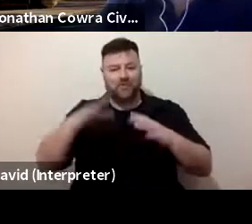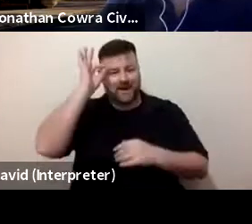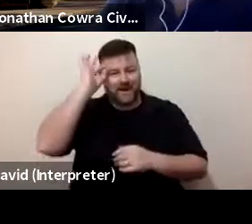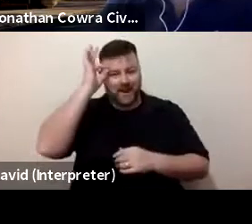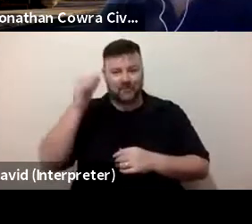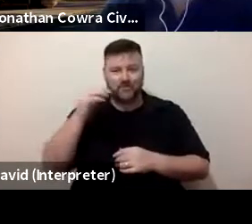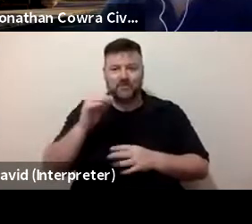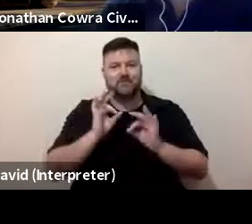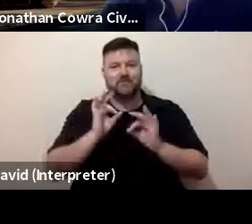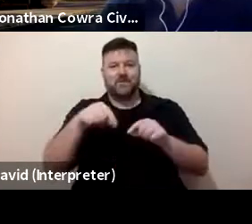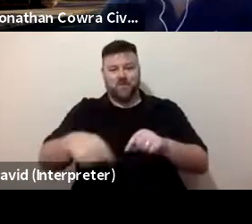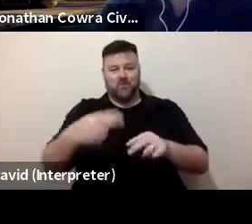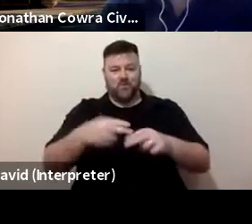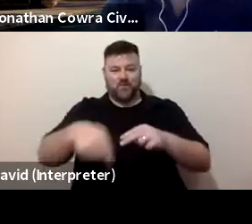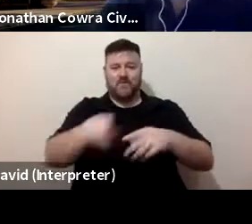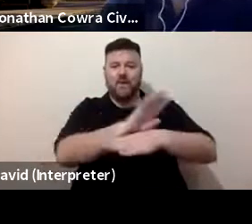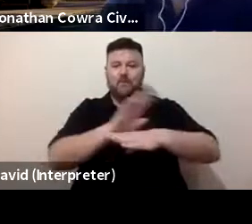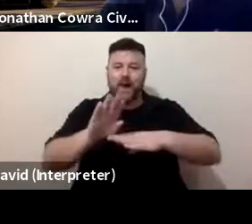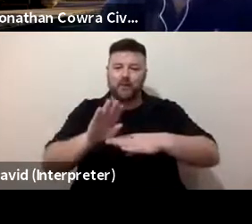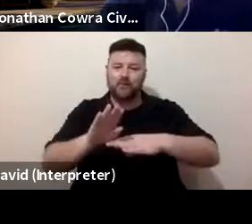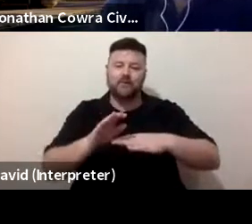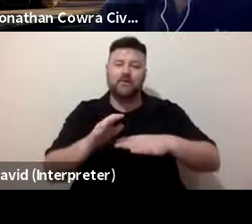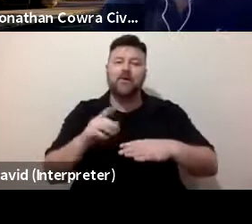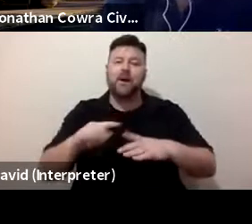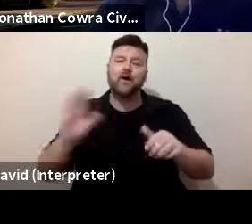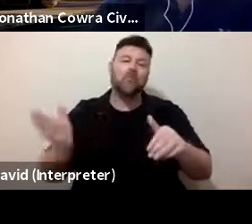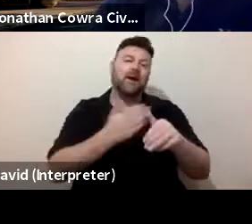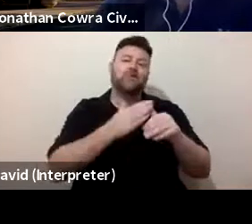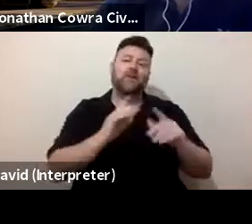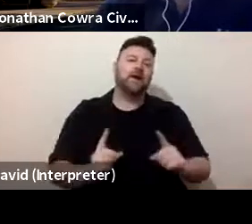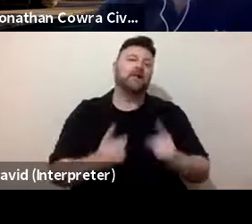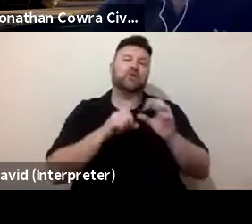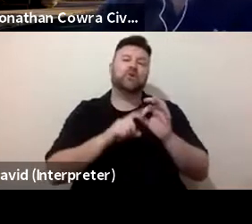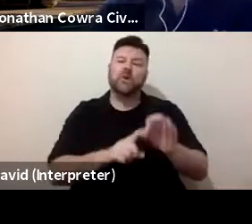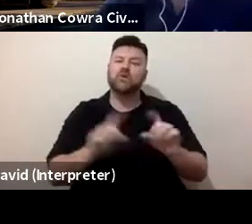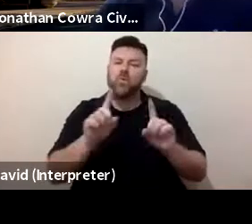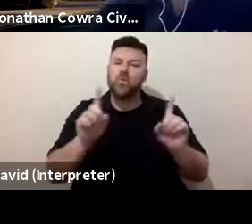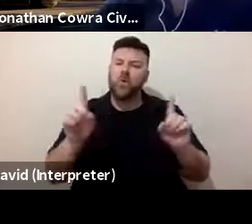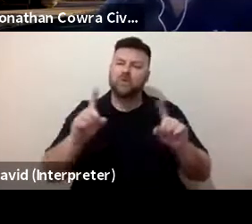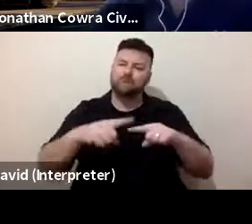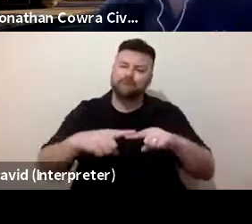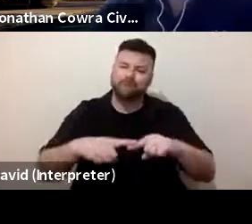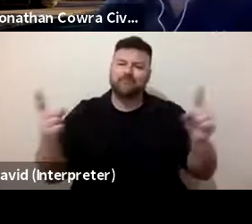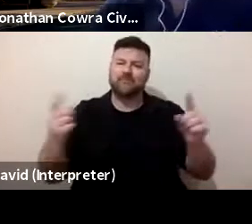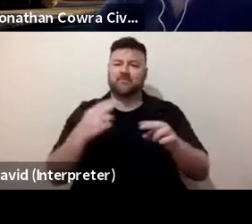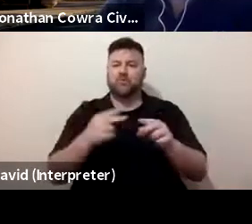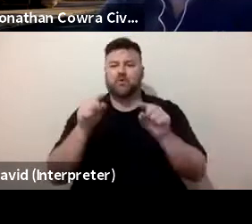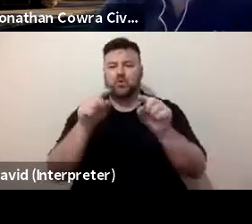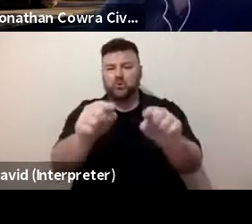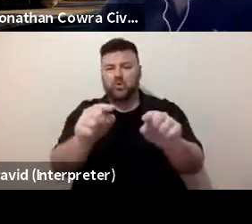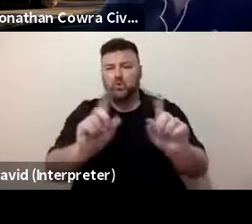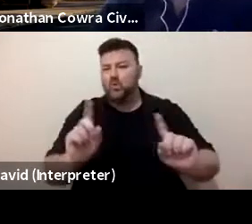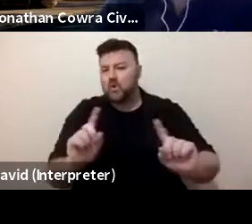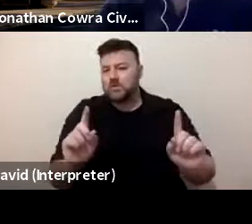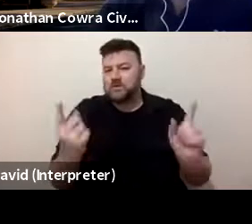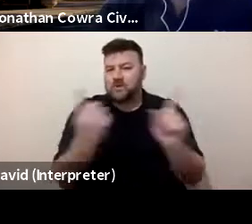time. So just to go back to that first question, what's a little bit different for you, and how have you connected, and what's made you a little bit